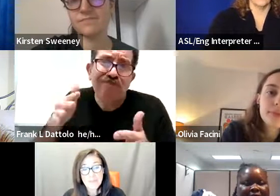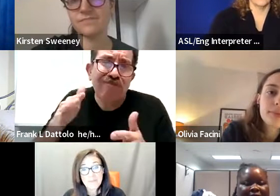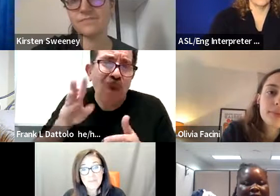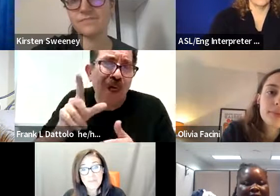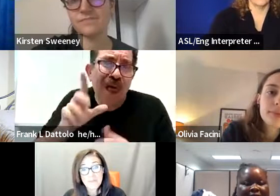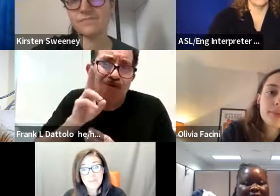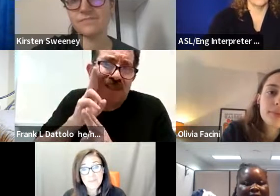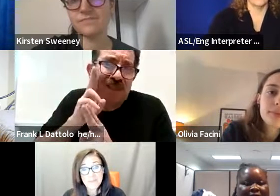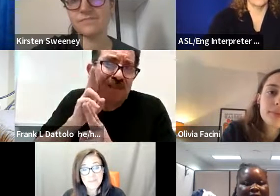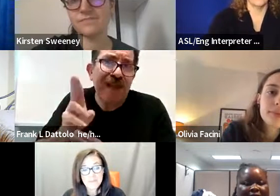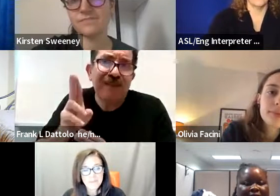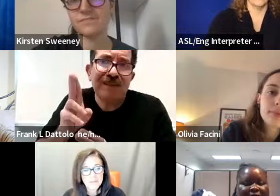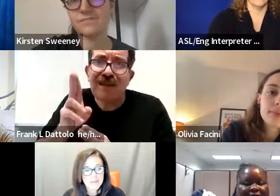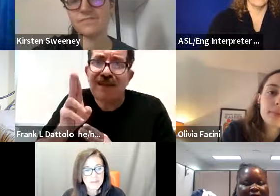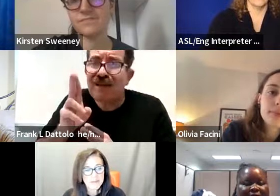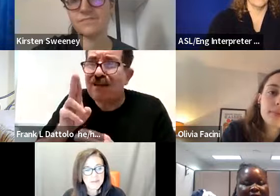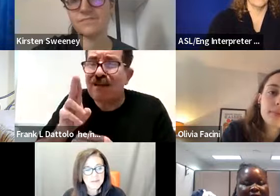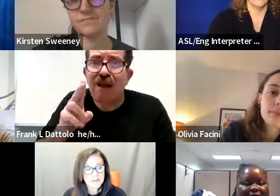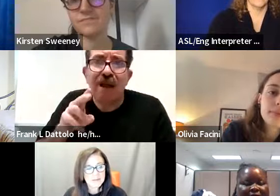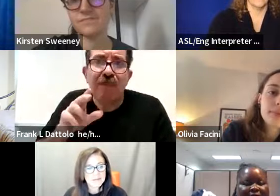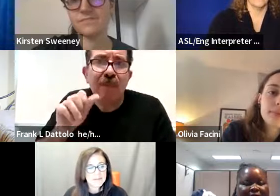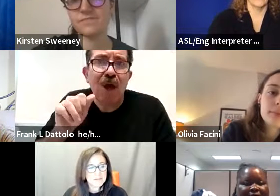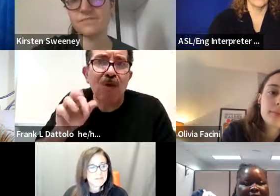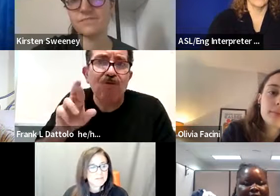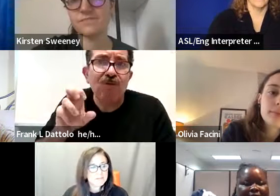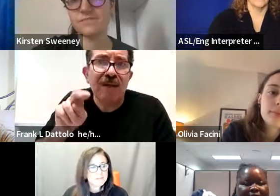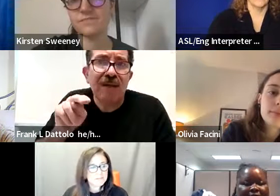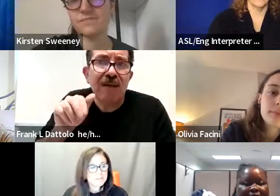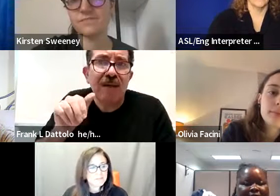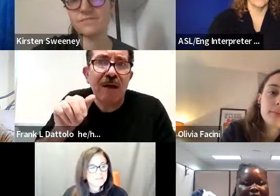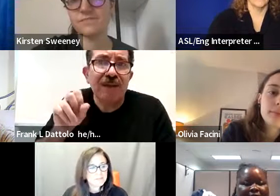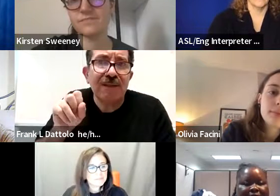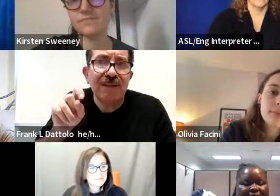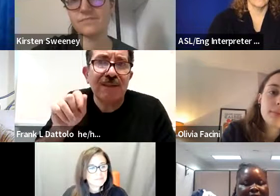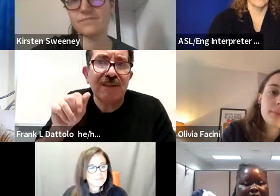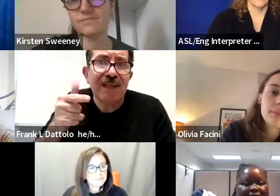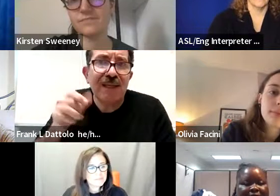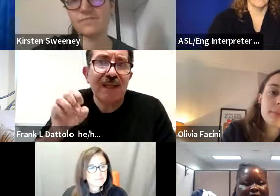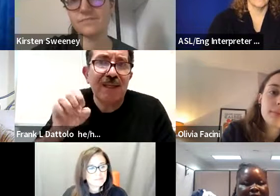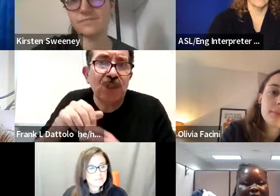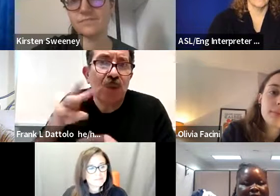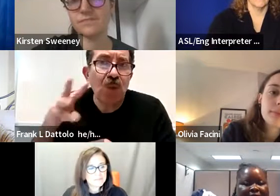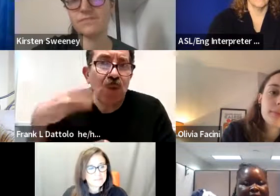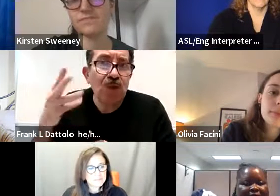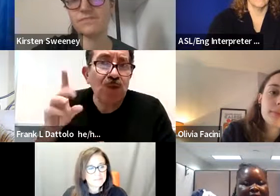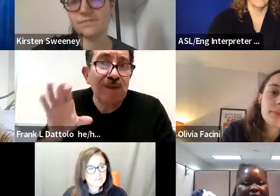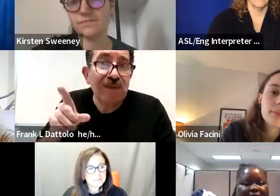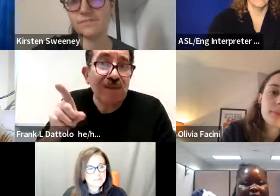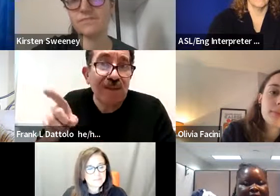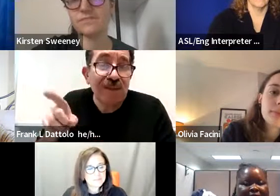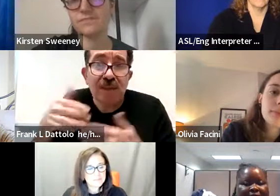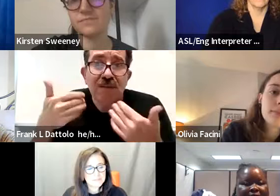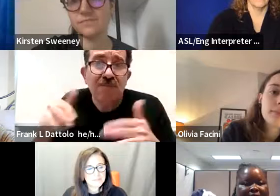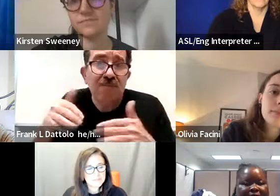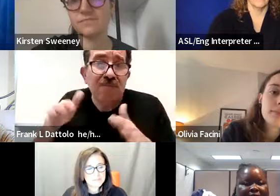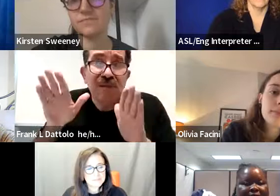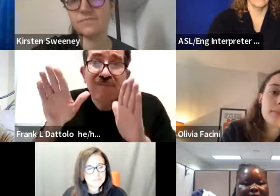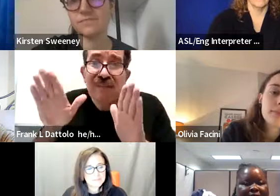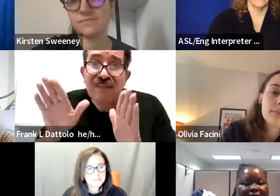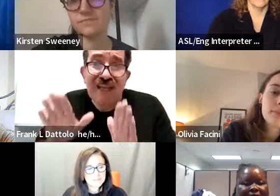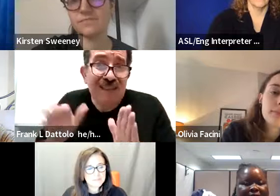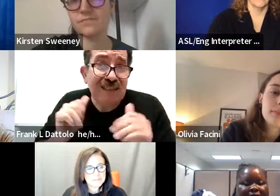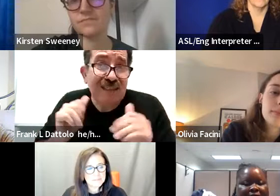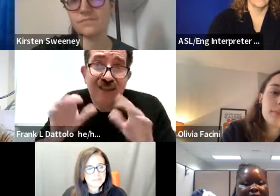were many local theaters that are well respected. The Arena Stage in DC,